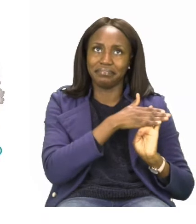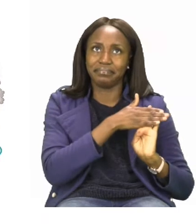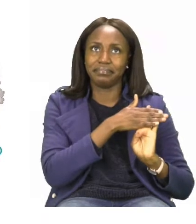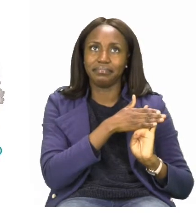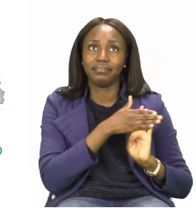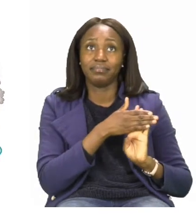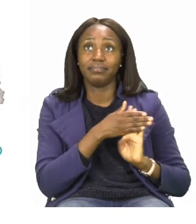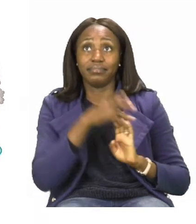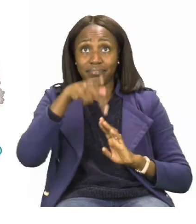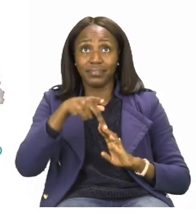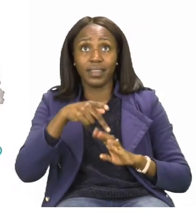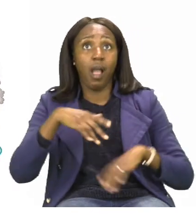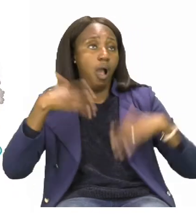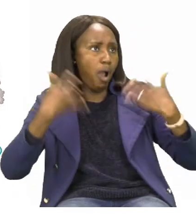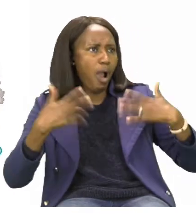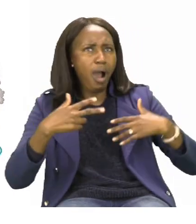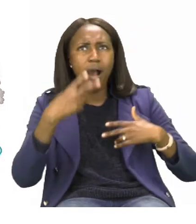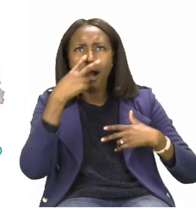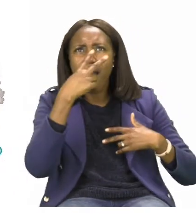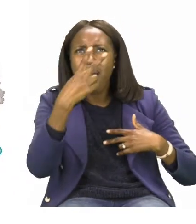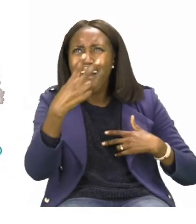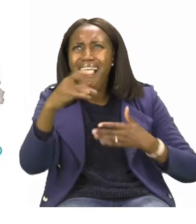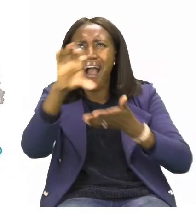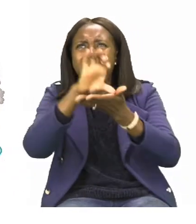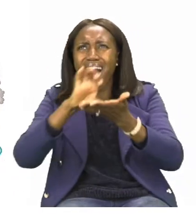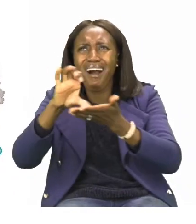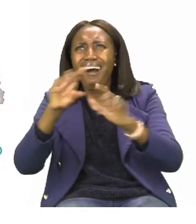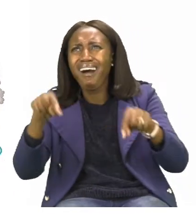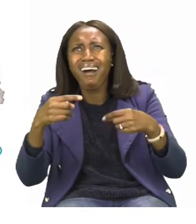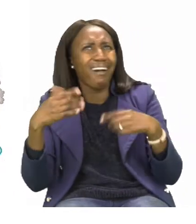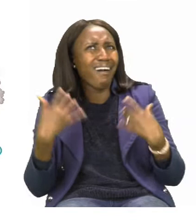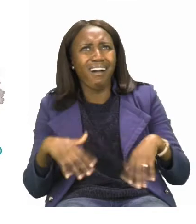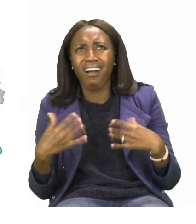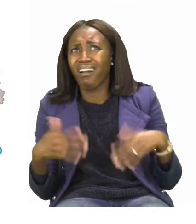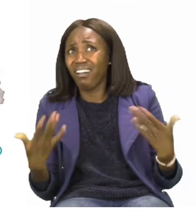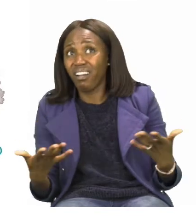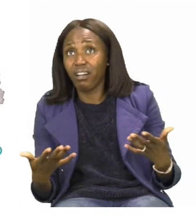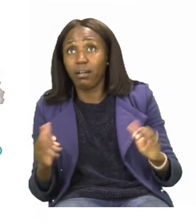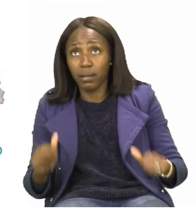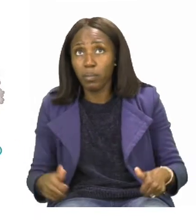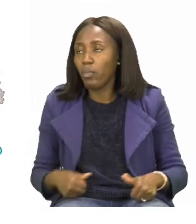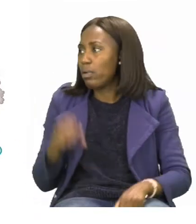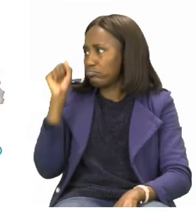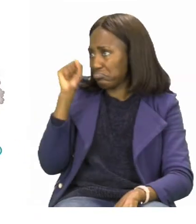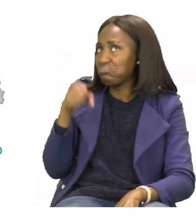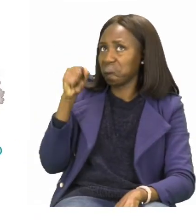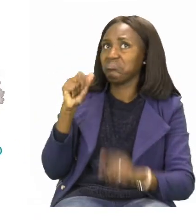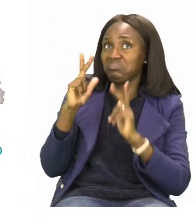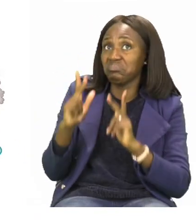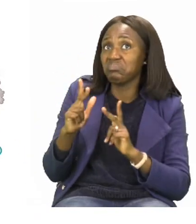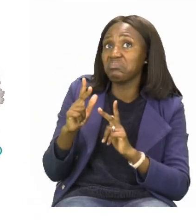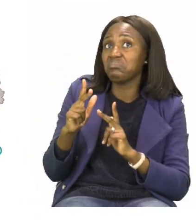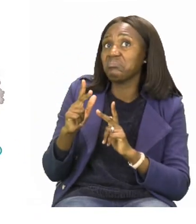Wow, look at all this pollution. Yes, people just don't seem